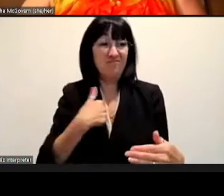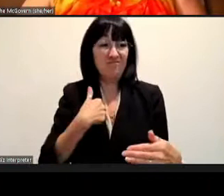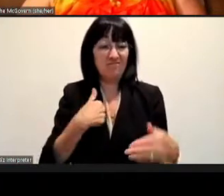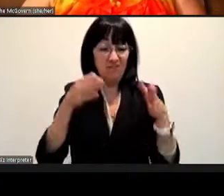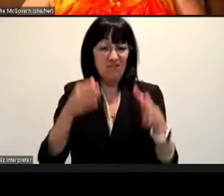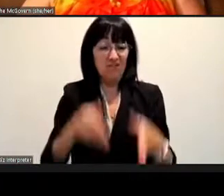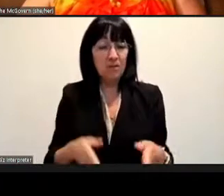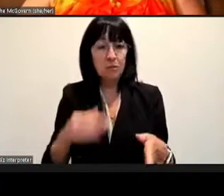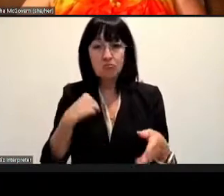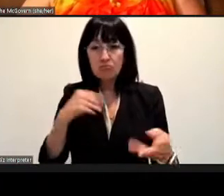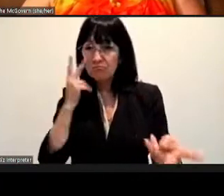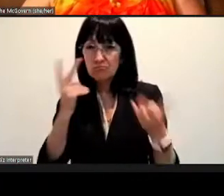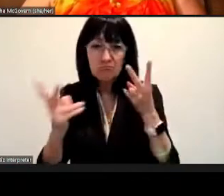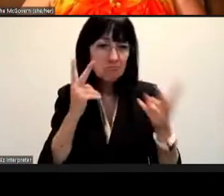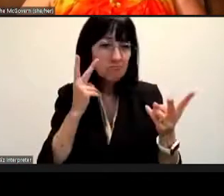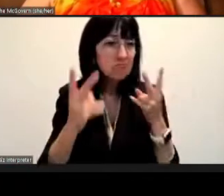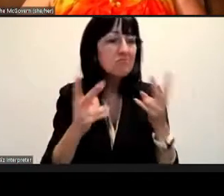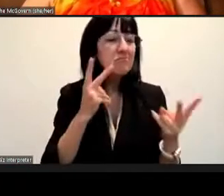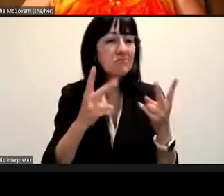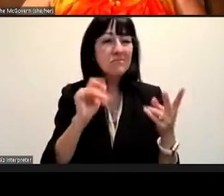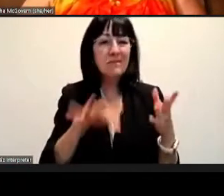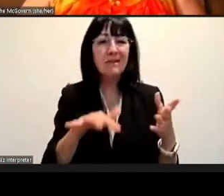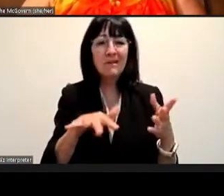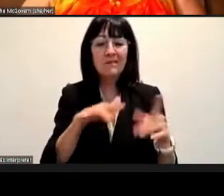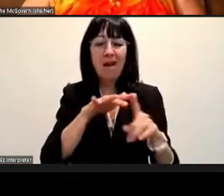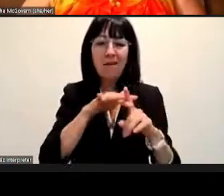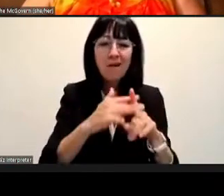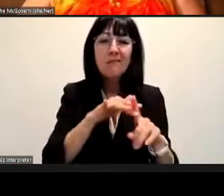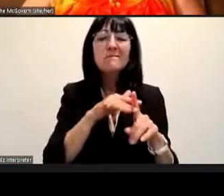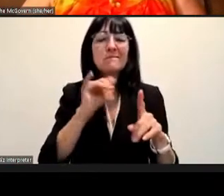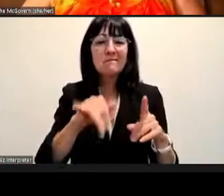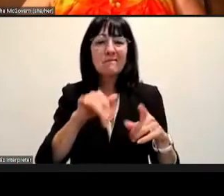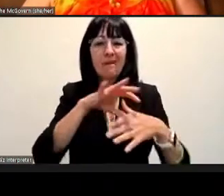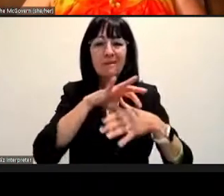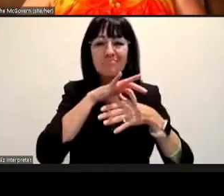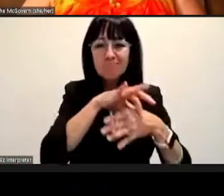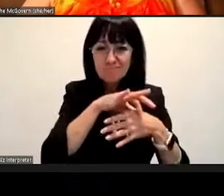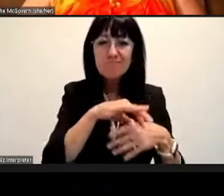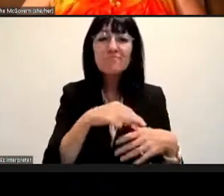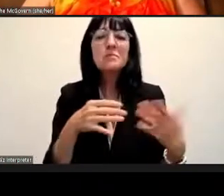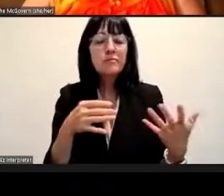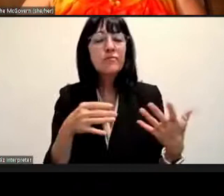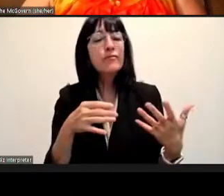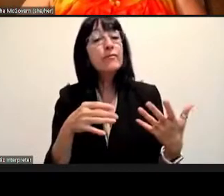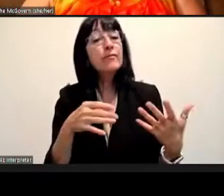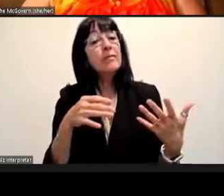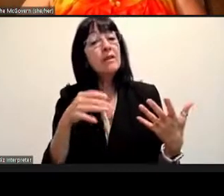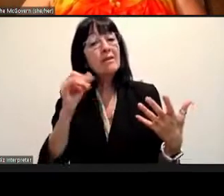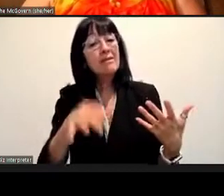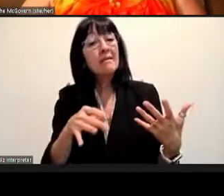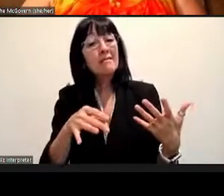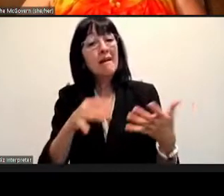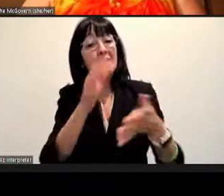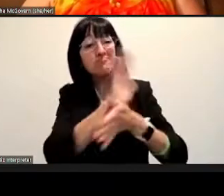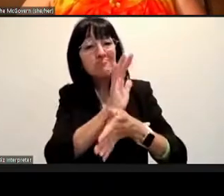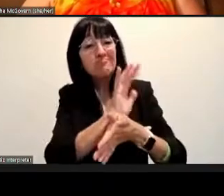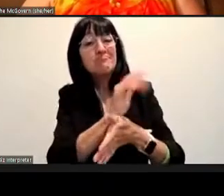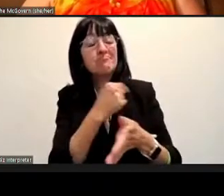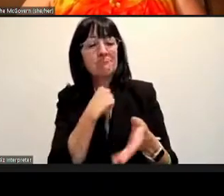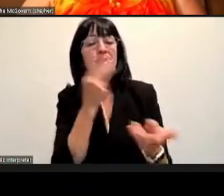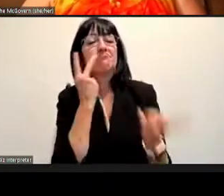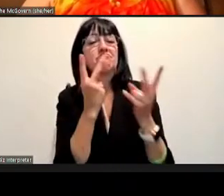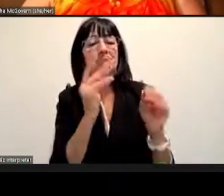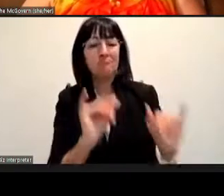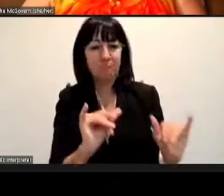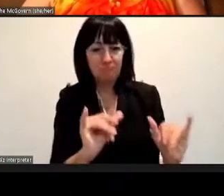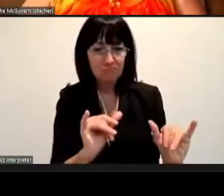at the same time that the author did. So that is like the big way in, also because I understand what the implication